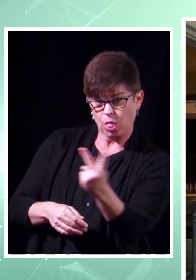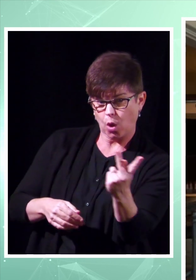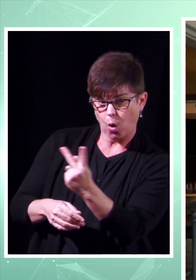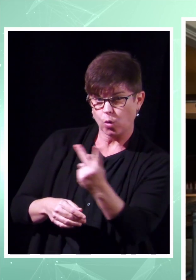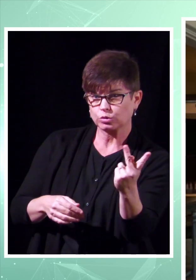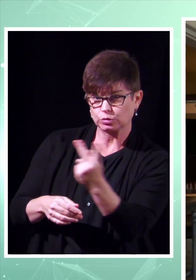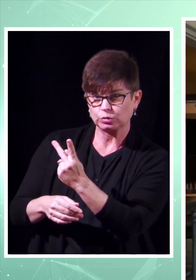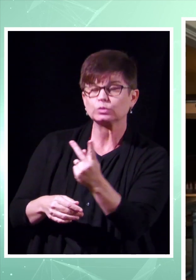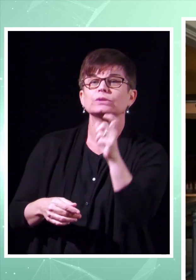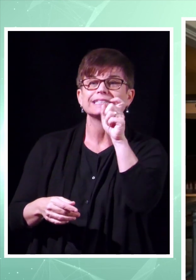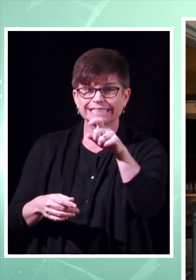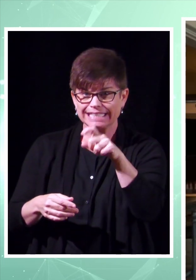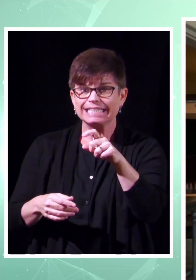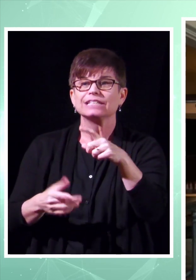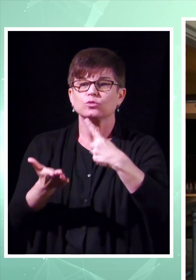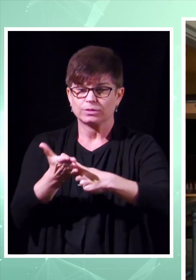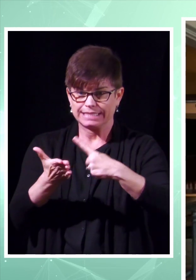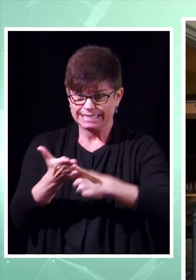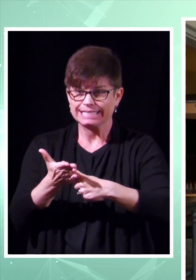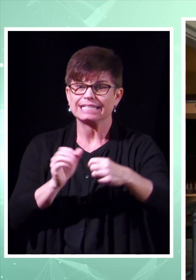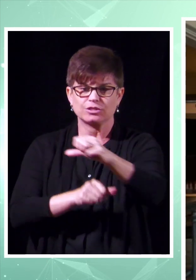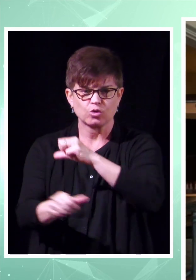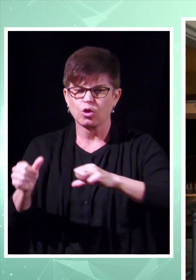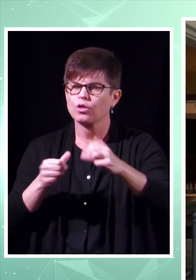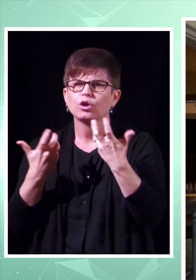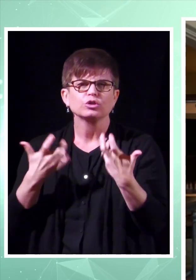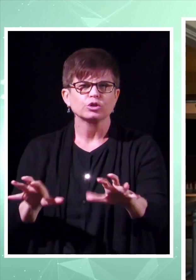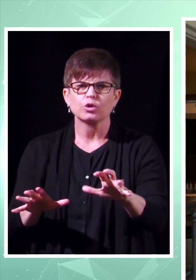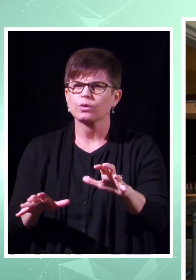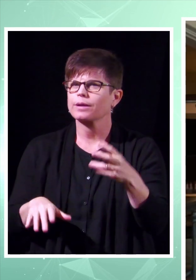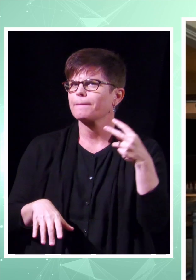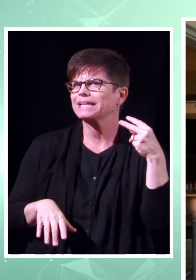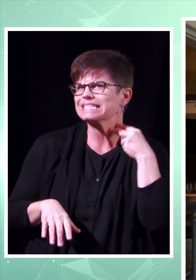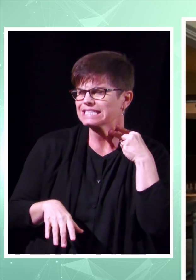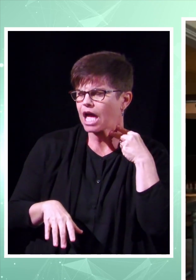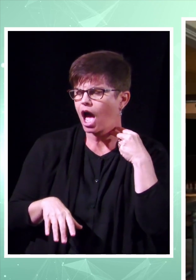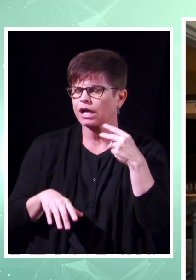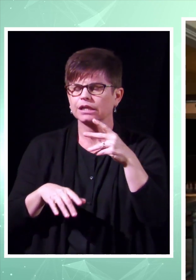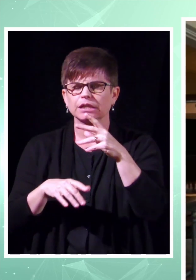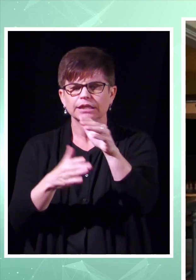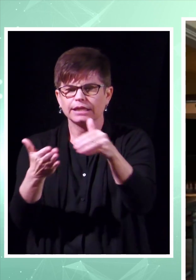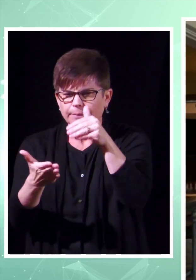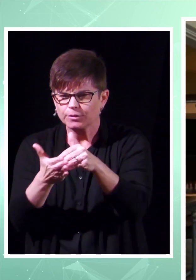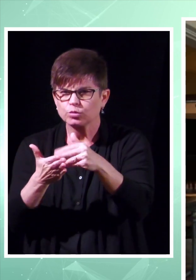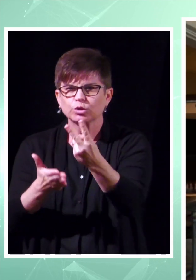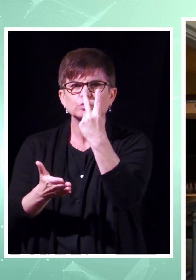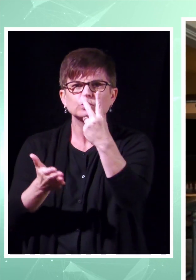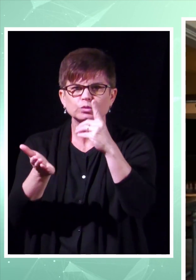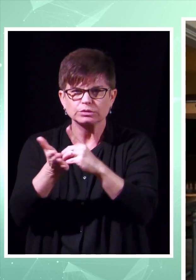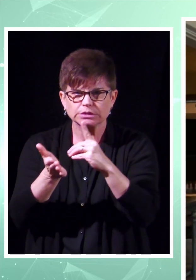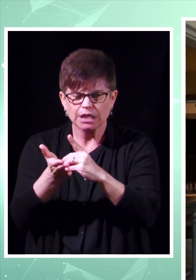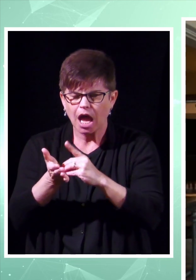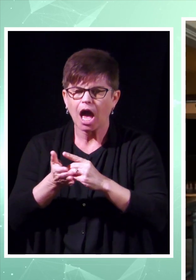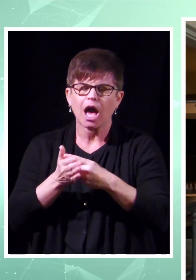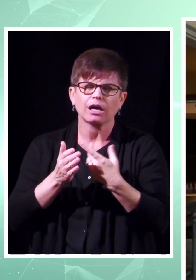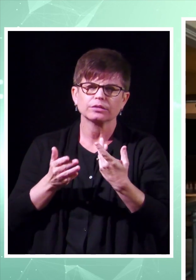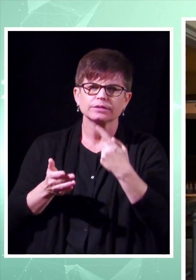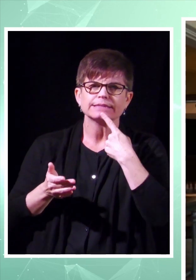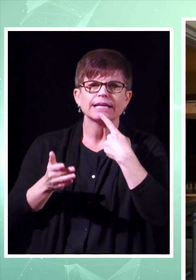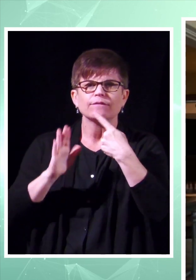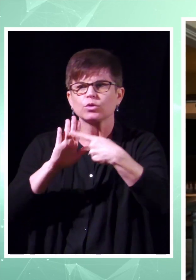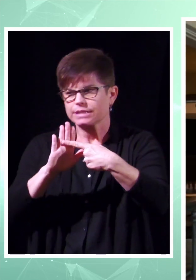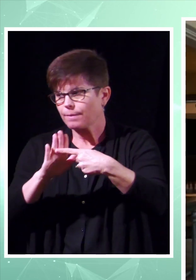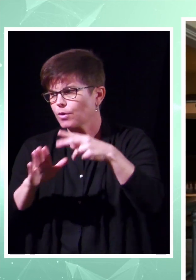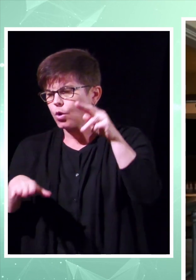talk. Right? You don't want to get stuck in between two subspecialists. So let's say that your neurologist says something to the